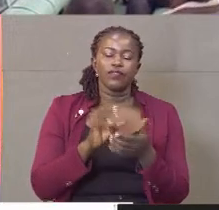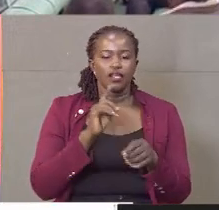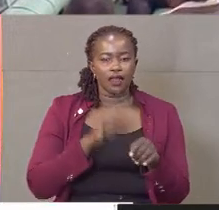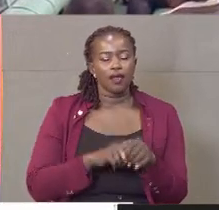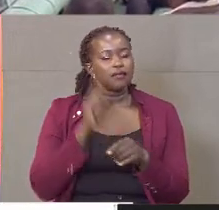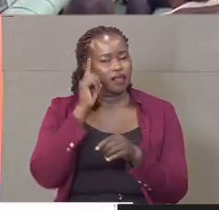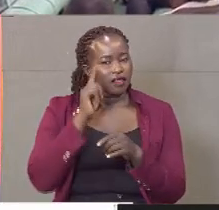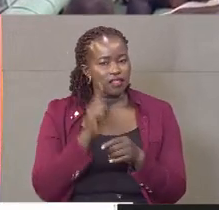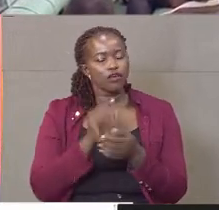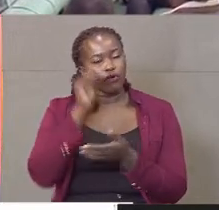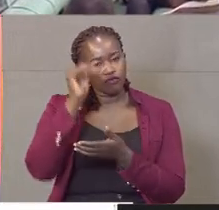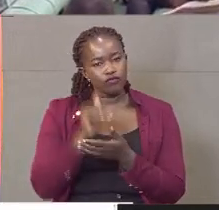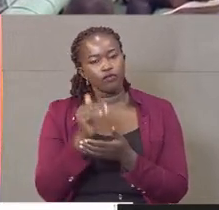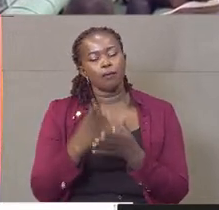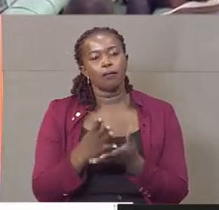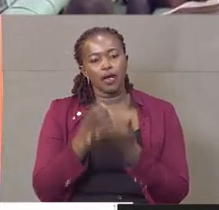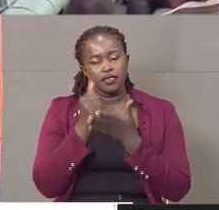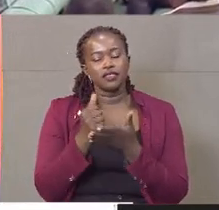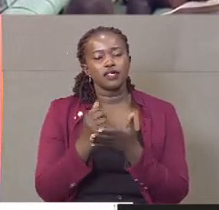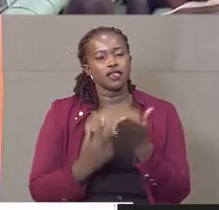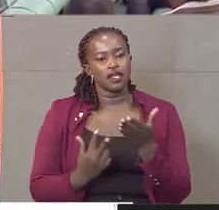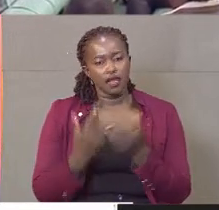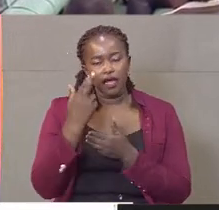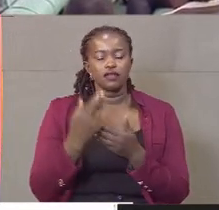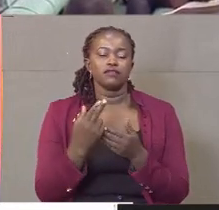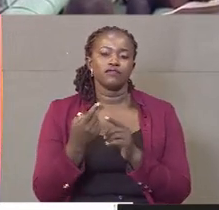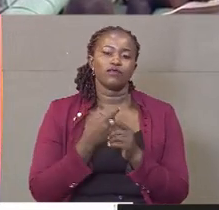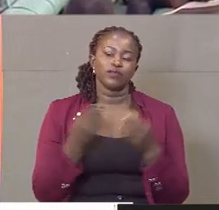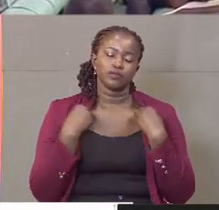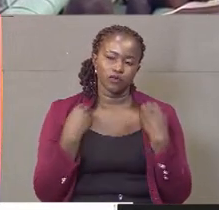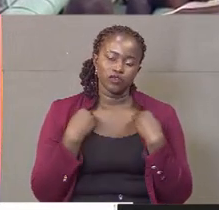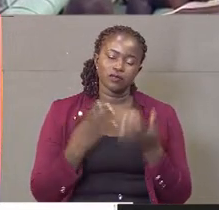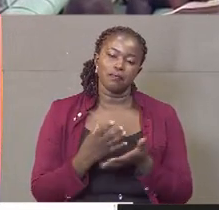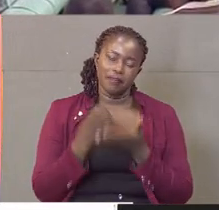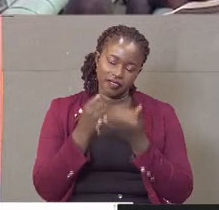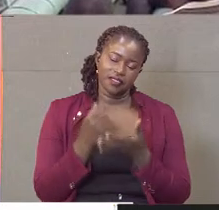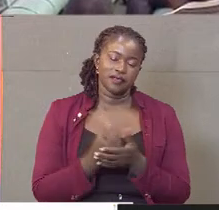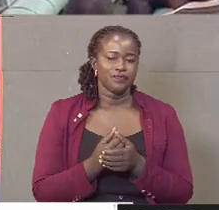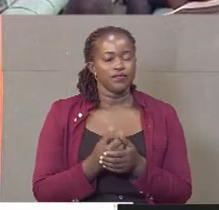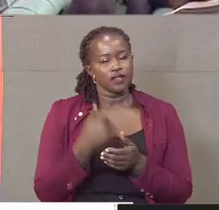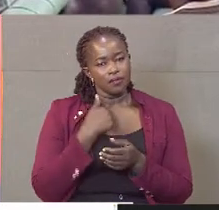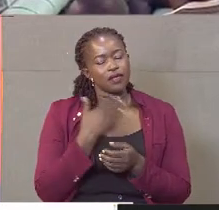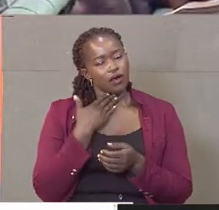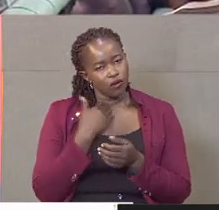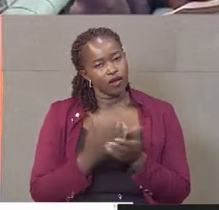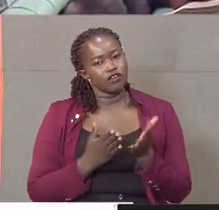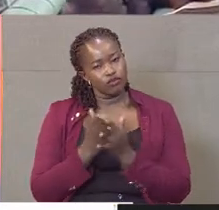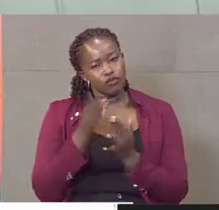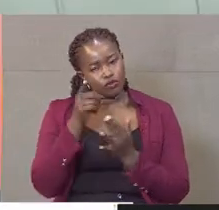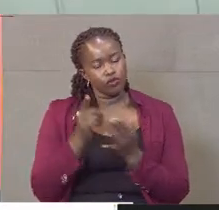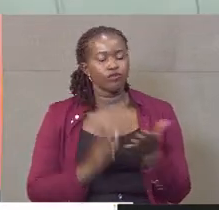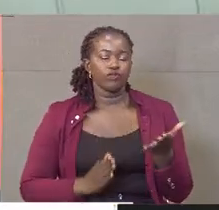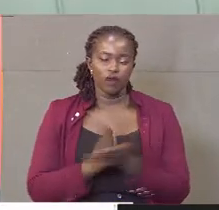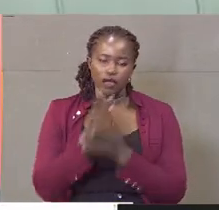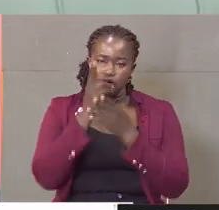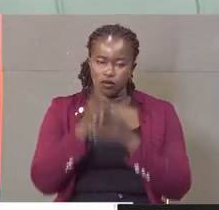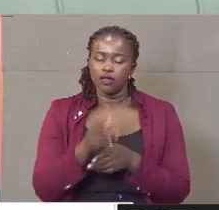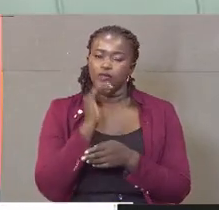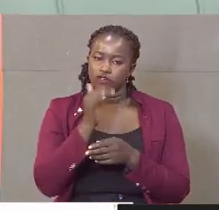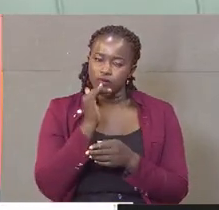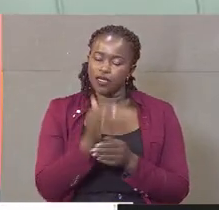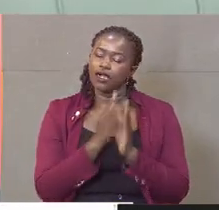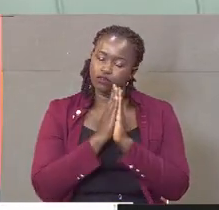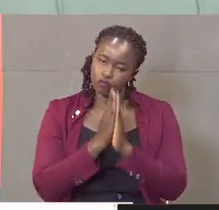cutting the budgets, they cut that of sports. I want, through you, Right Honourable Speaker, to